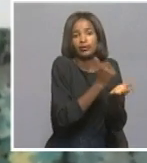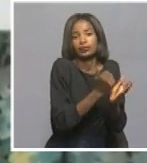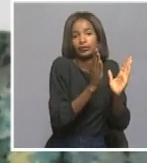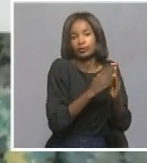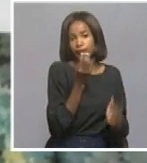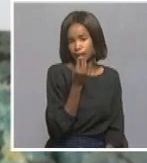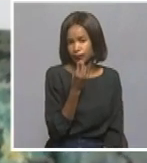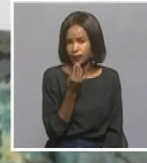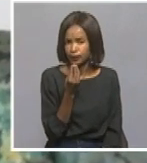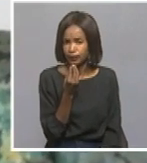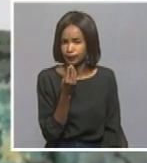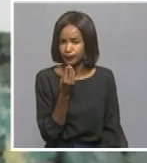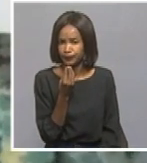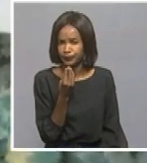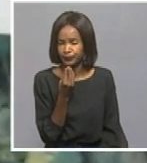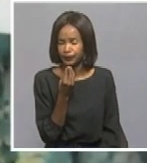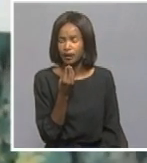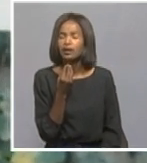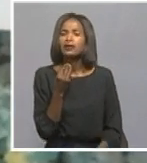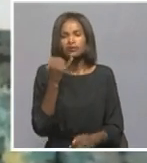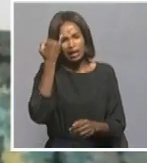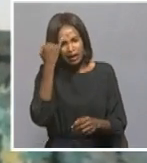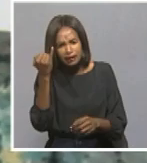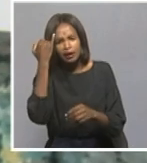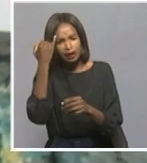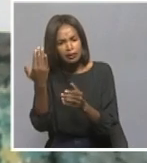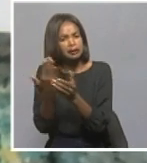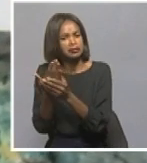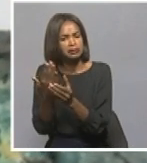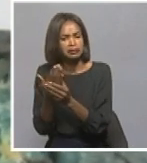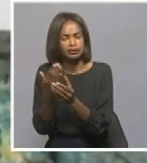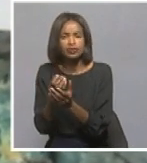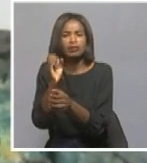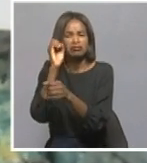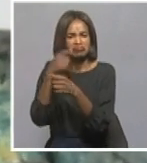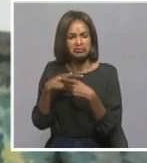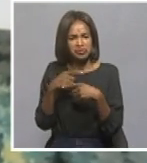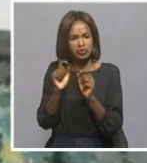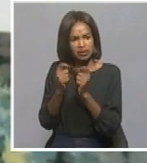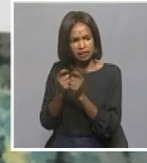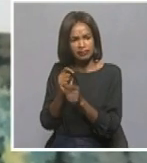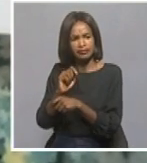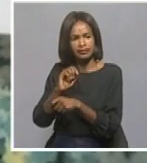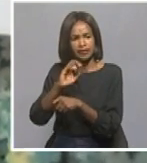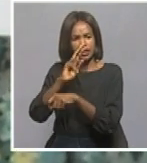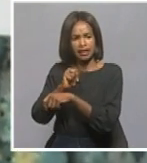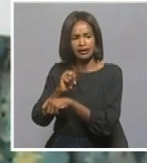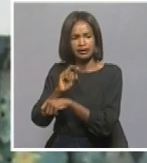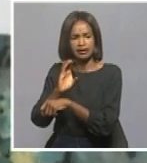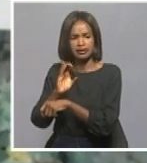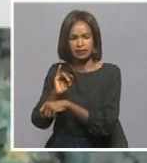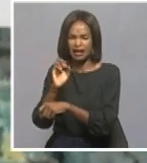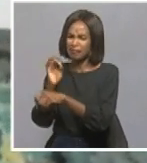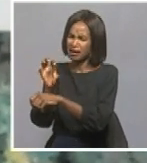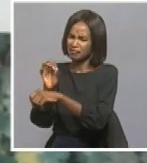delivery services. So there are a lot of other proposals that we have put forward, and we are very hopeful that government at least will meet us